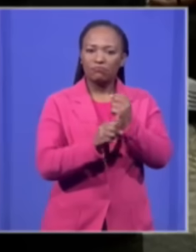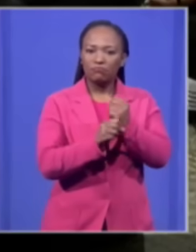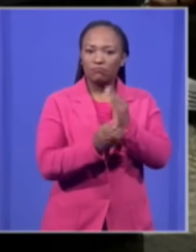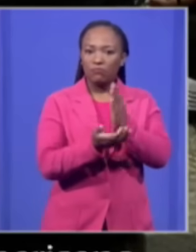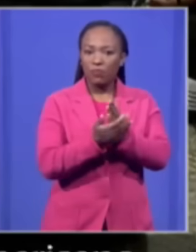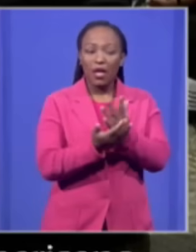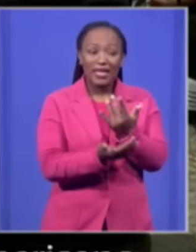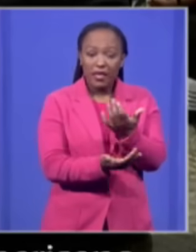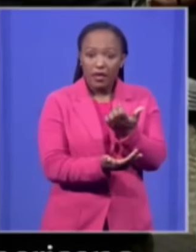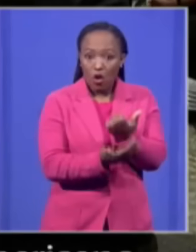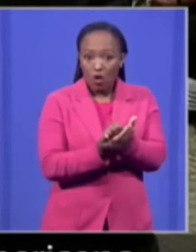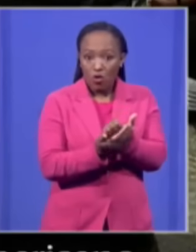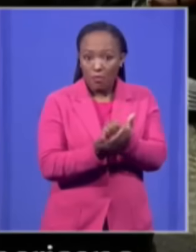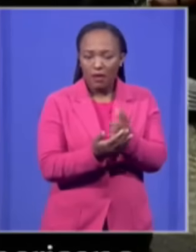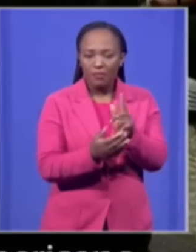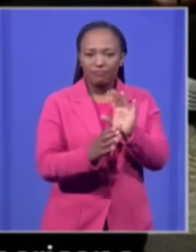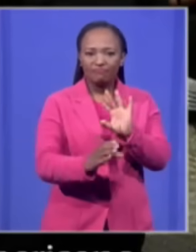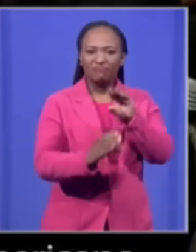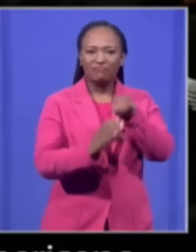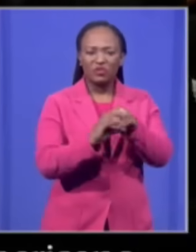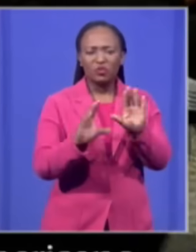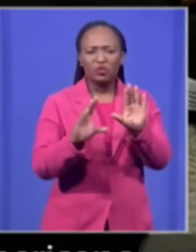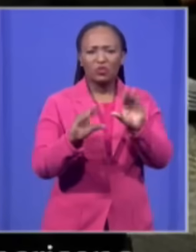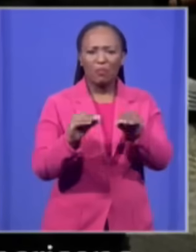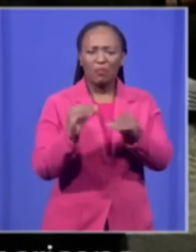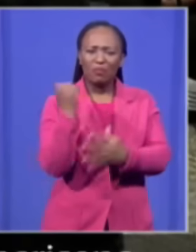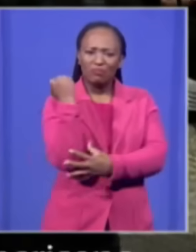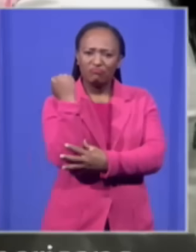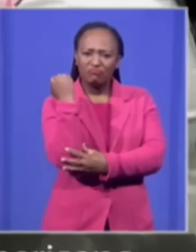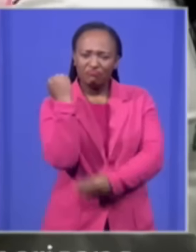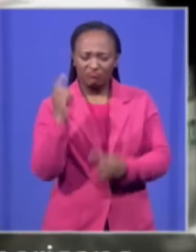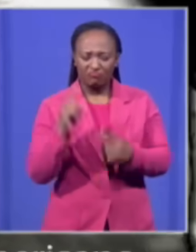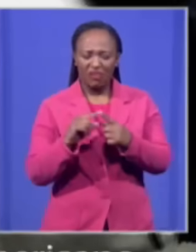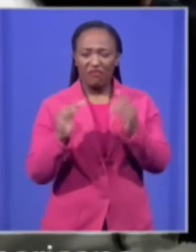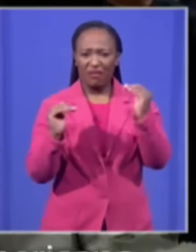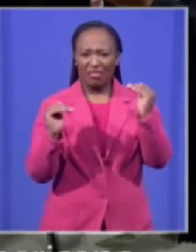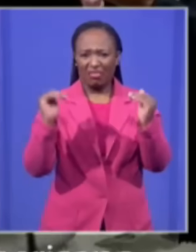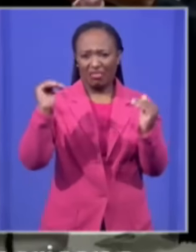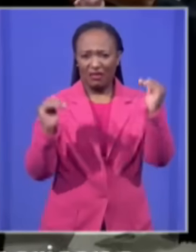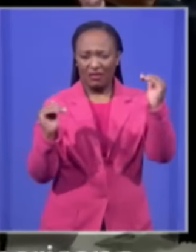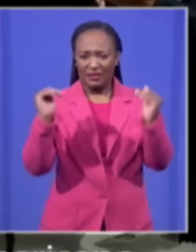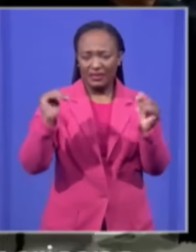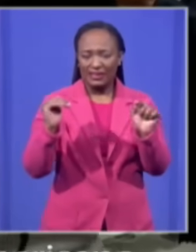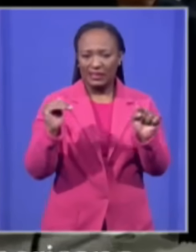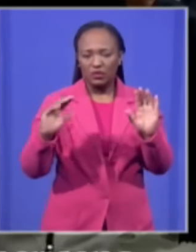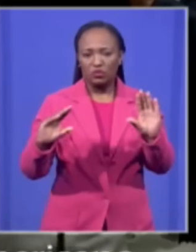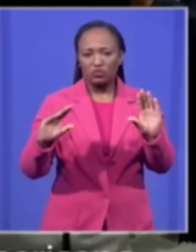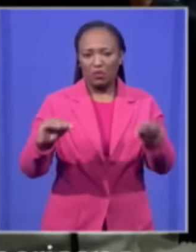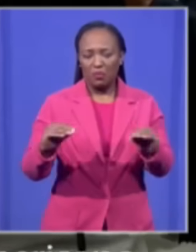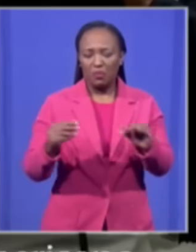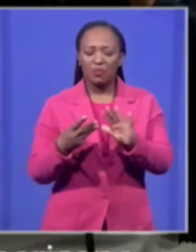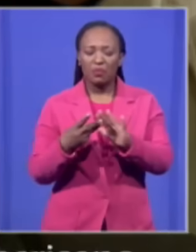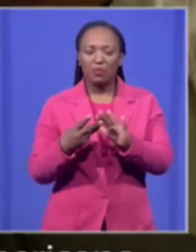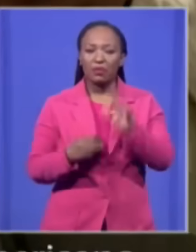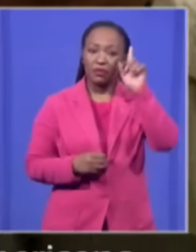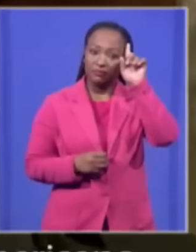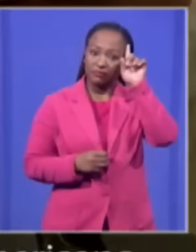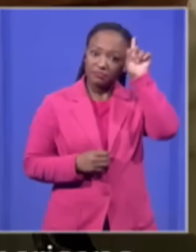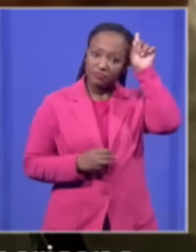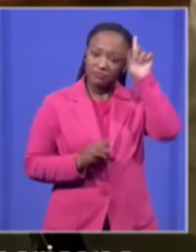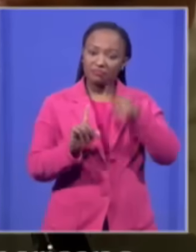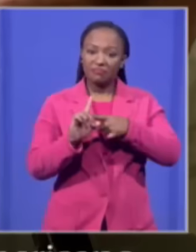botlhe ka maikalelo a go fokotsa lehuma le go se lekalekane mo nageng. Tona dikgwebo potlana Stella Ndabeni o rotloetsa beng ba lephata leno